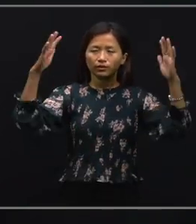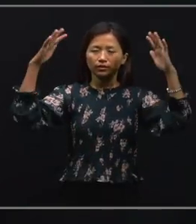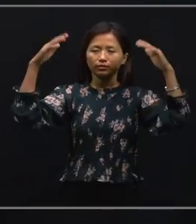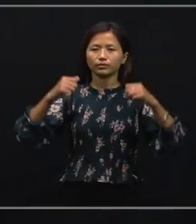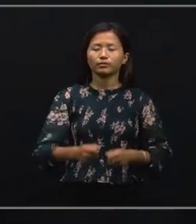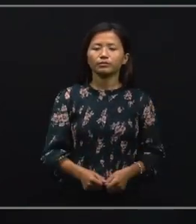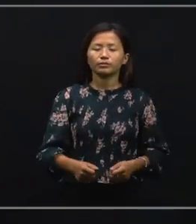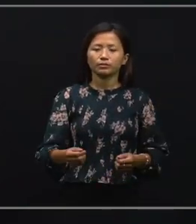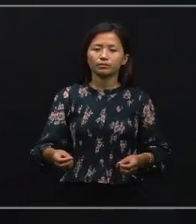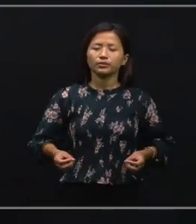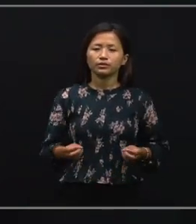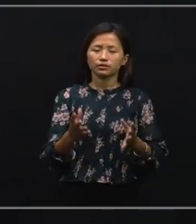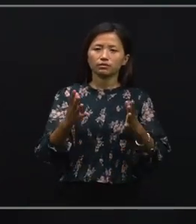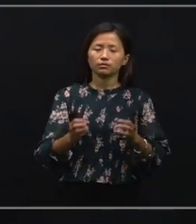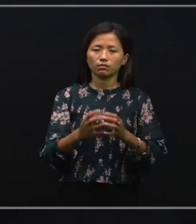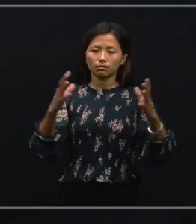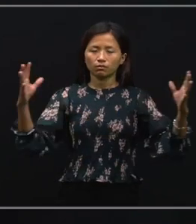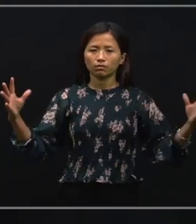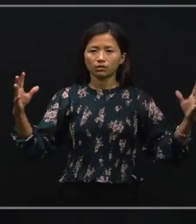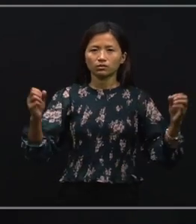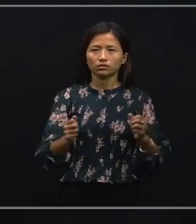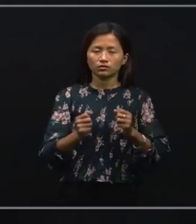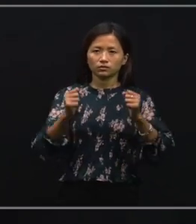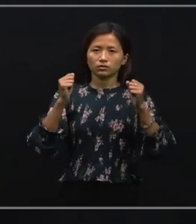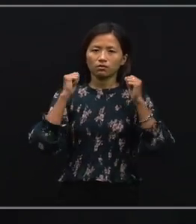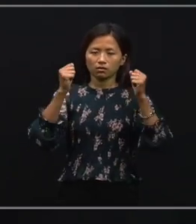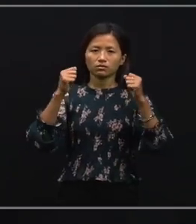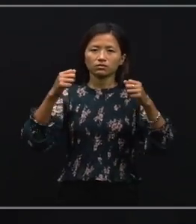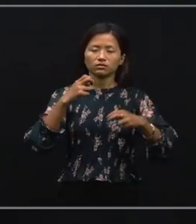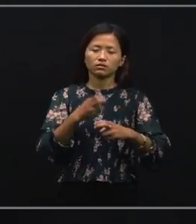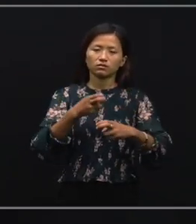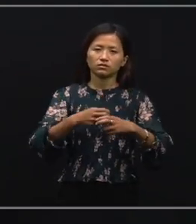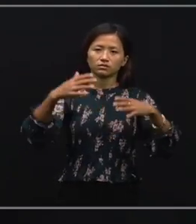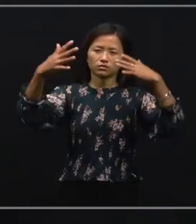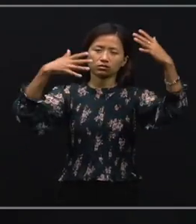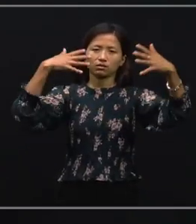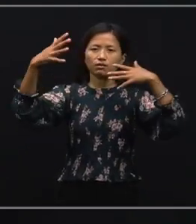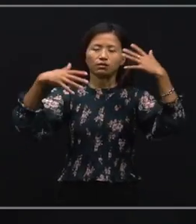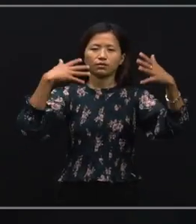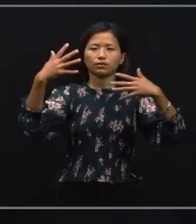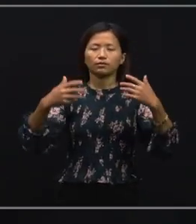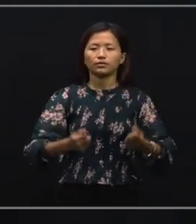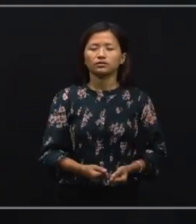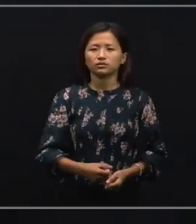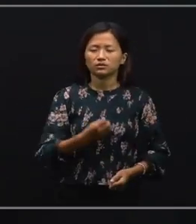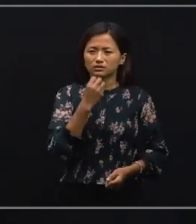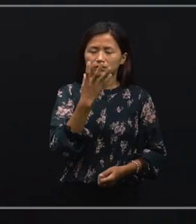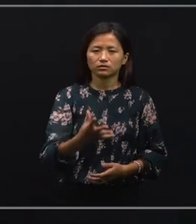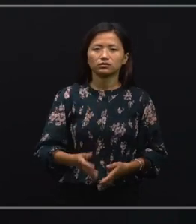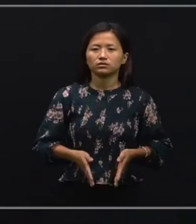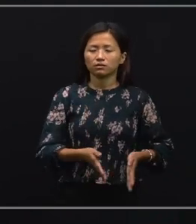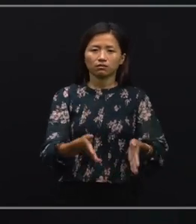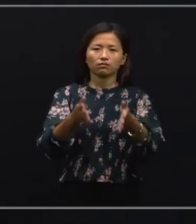the weather became more stormy, it became fiercer, and that they could not cross the lake easily.